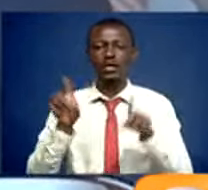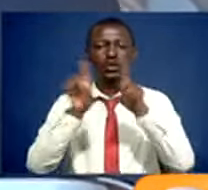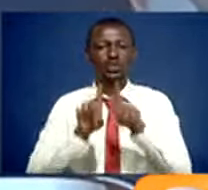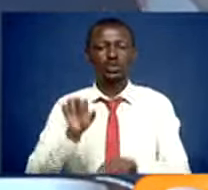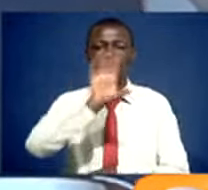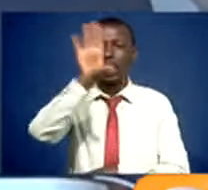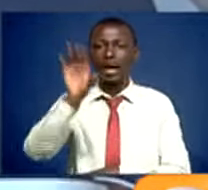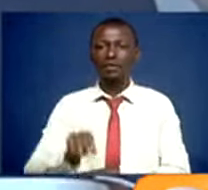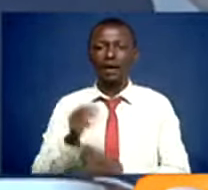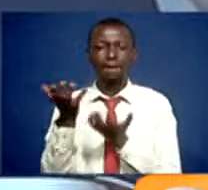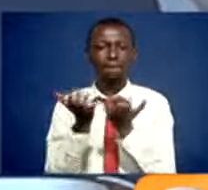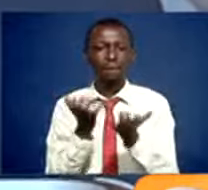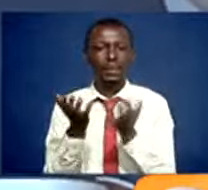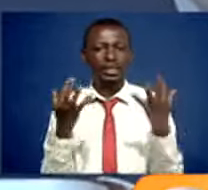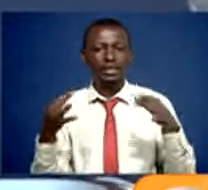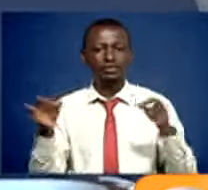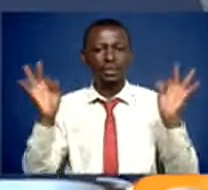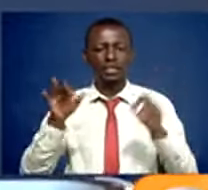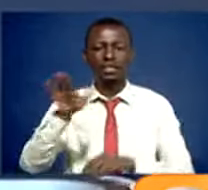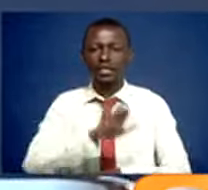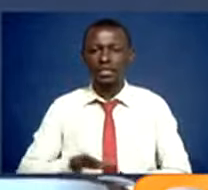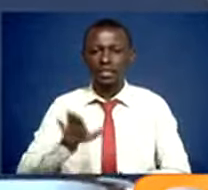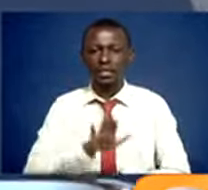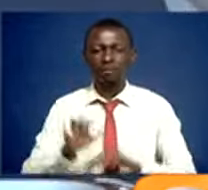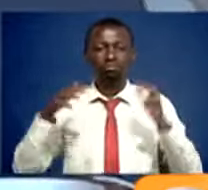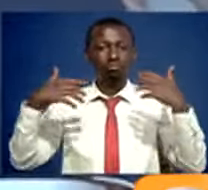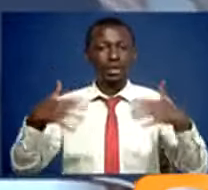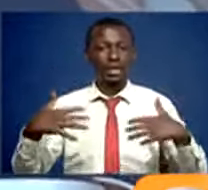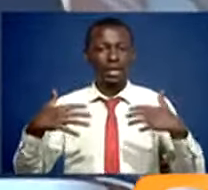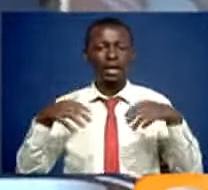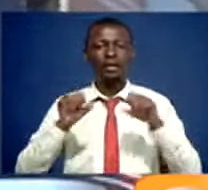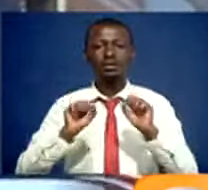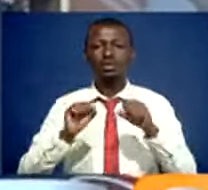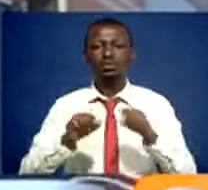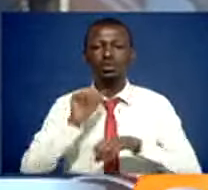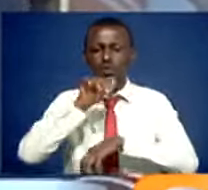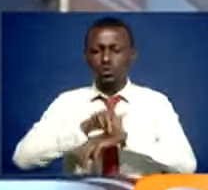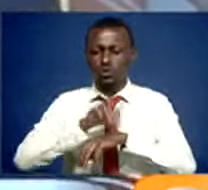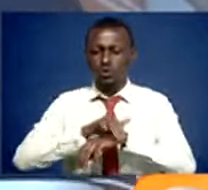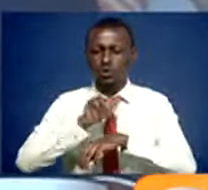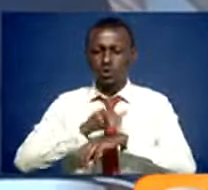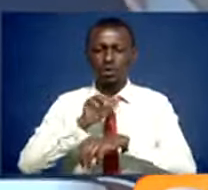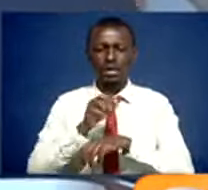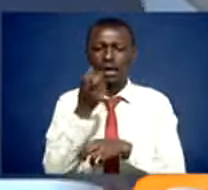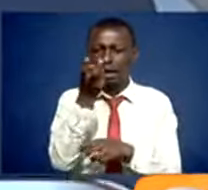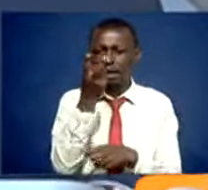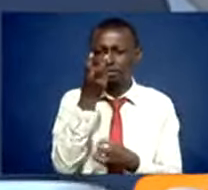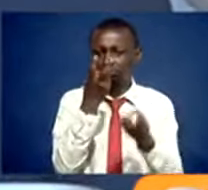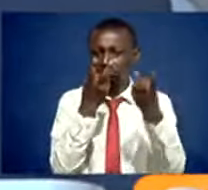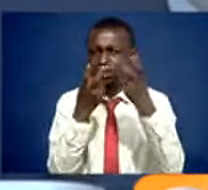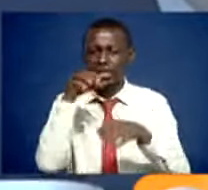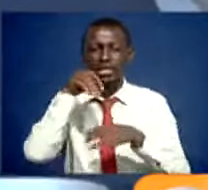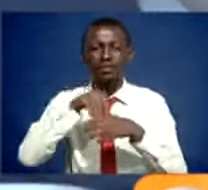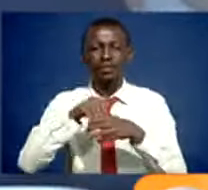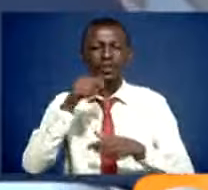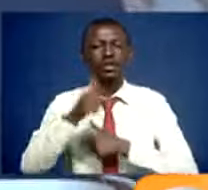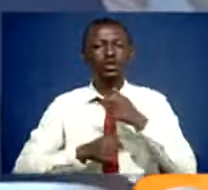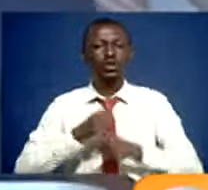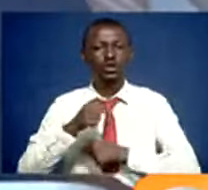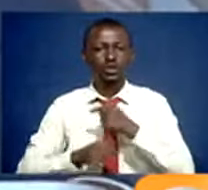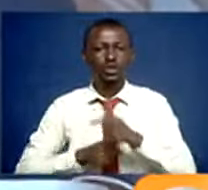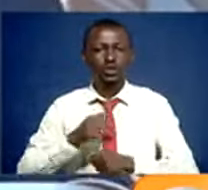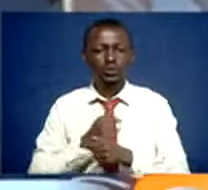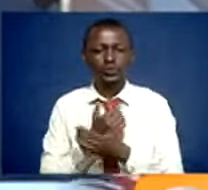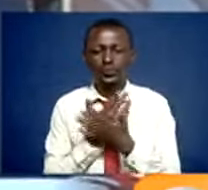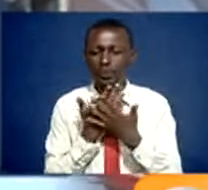ease. Agriculture remains sufficiently attractive enough to sustain investment in every